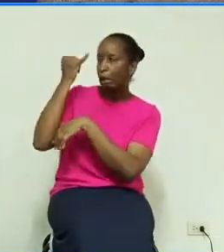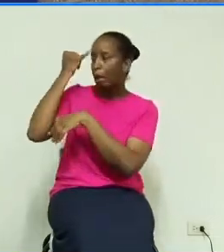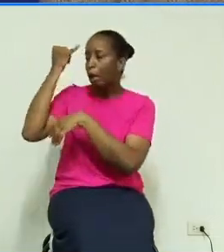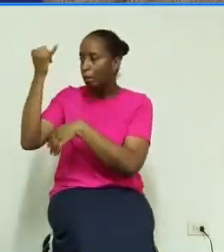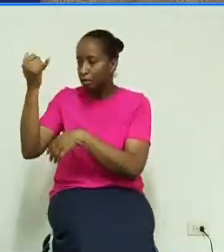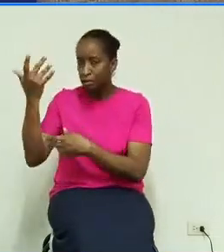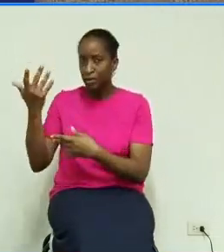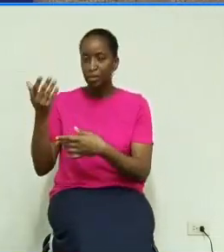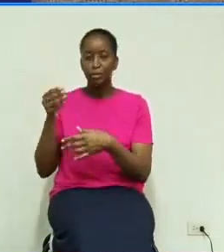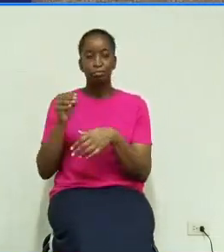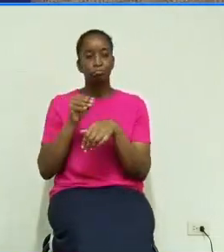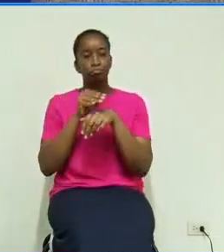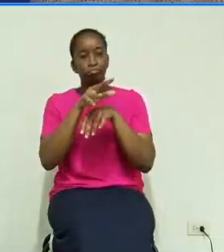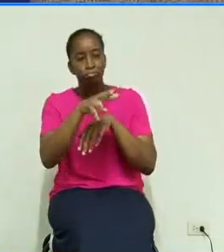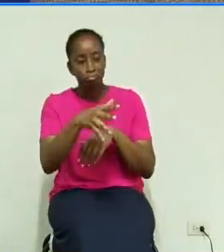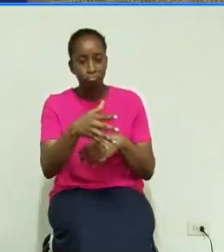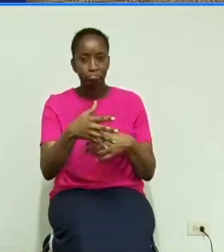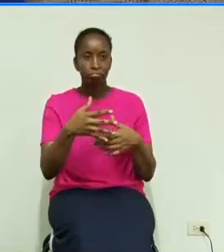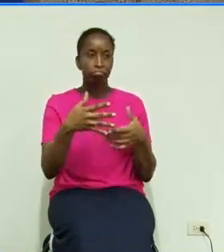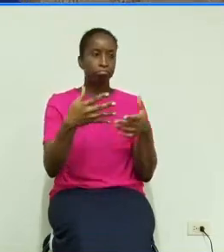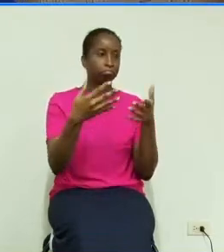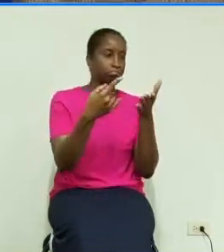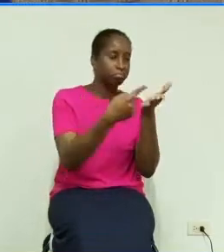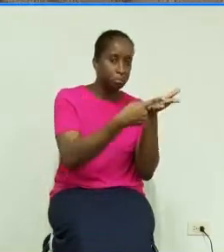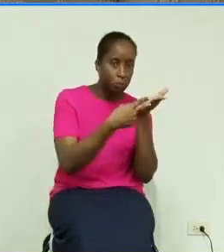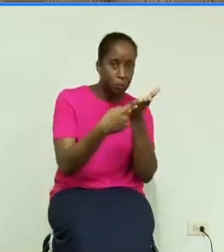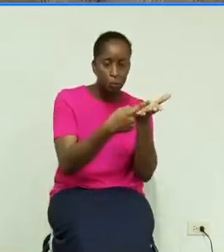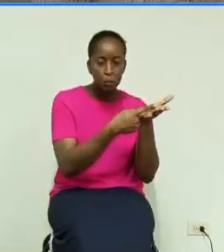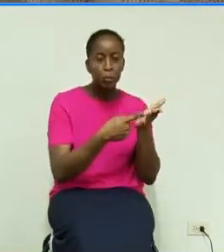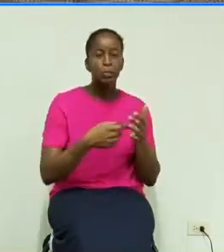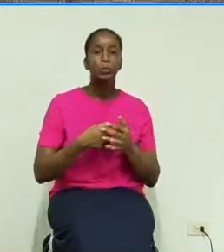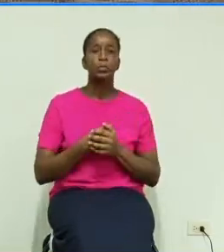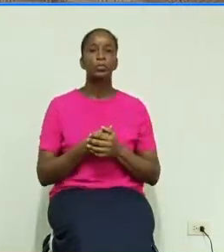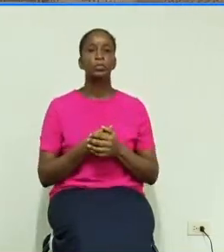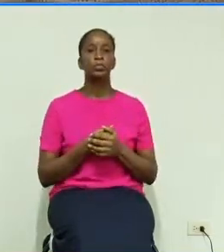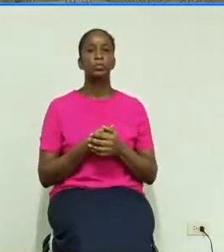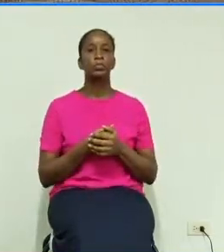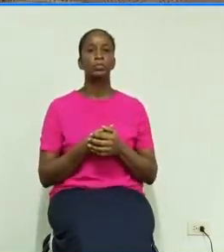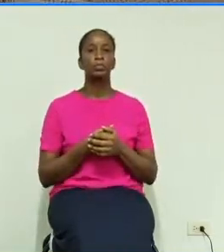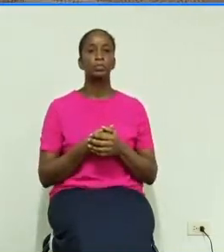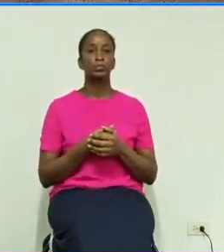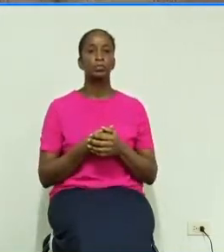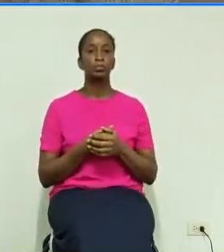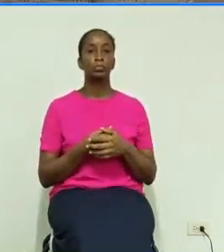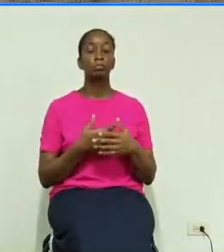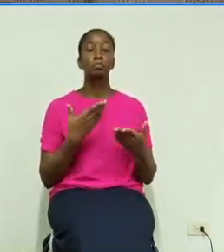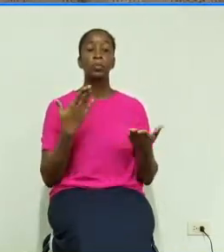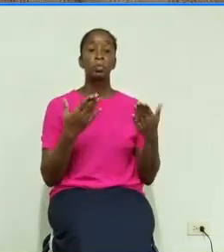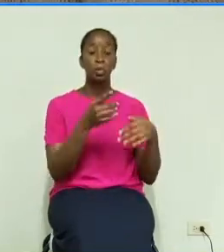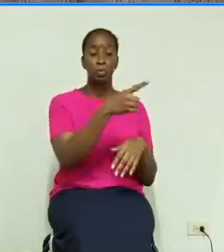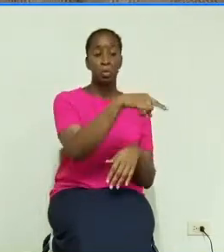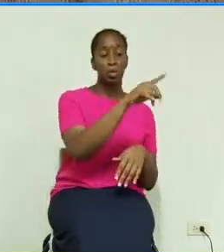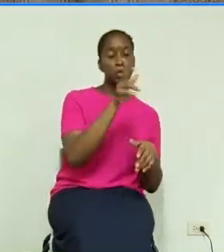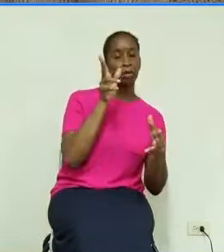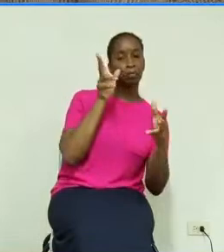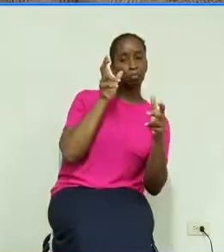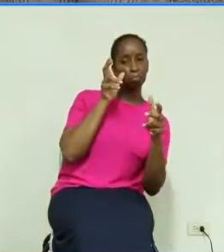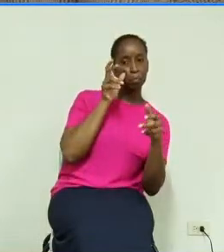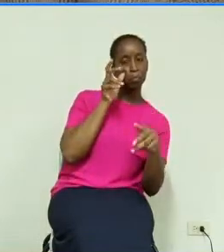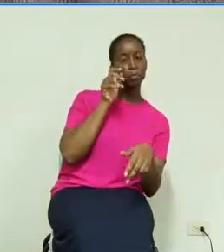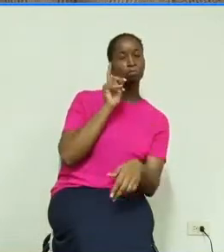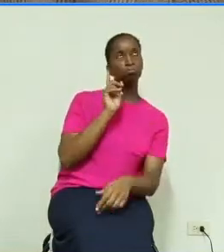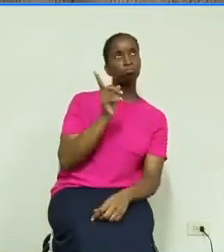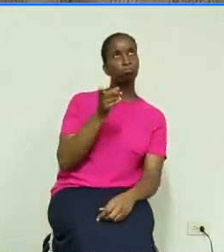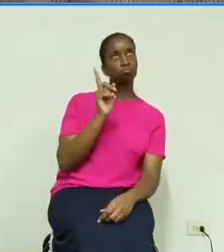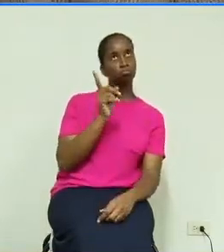to enhance the debate. They might even influence some votes, but at the end of the day,